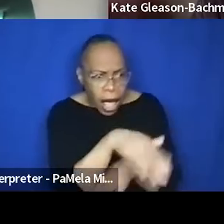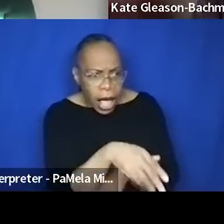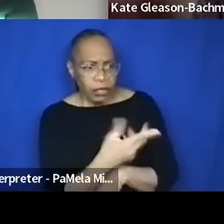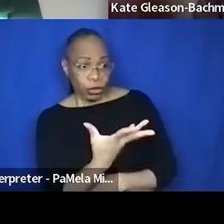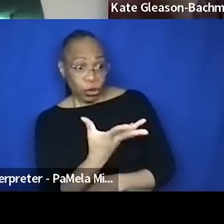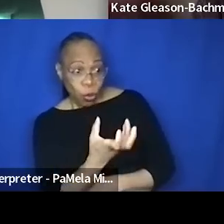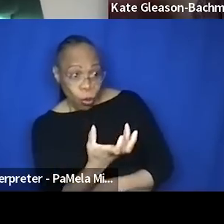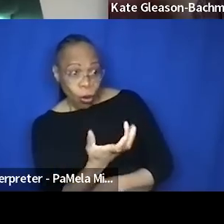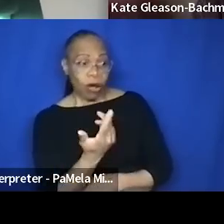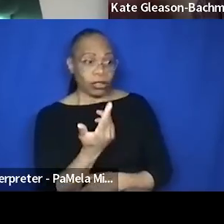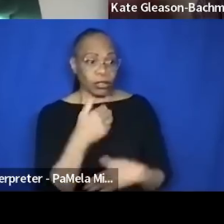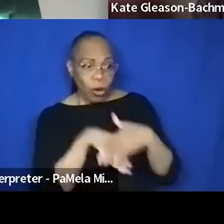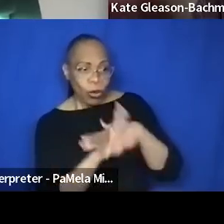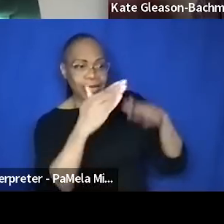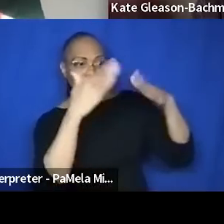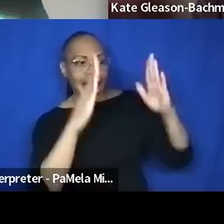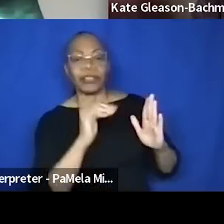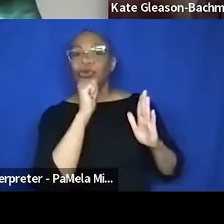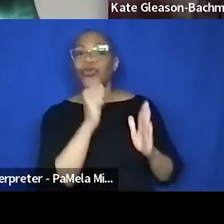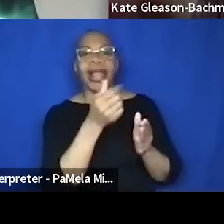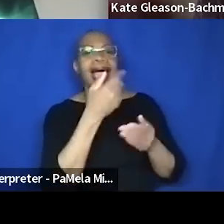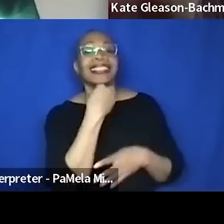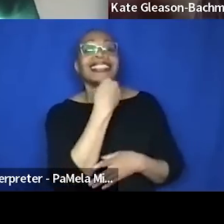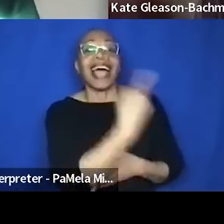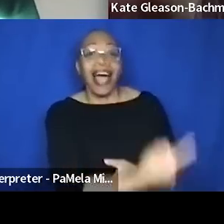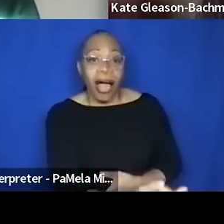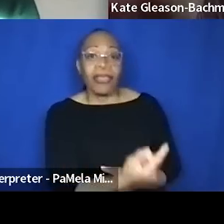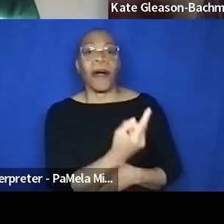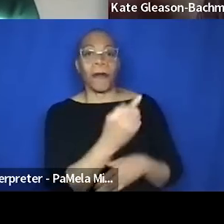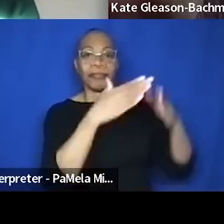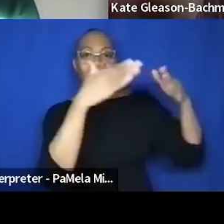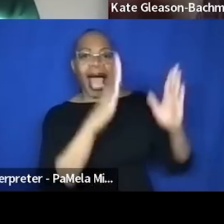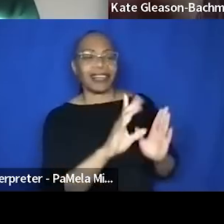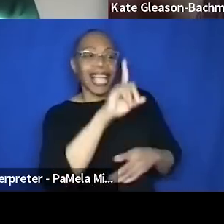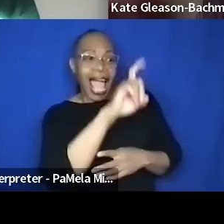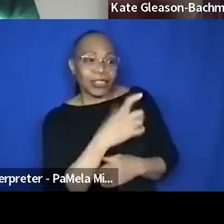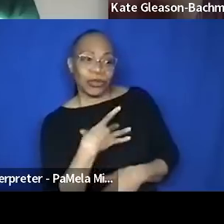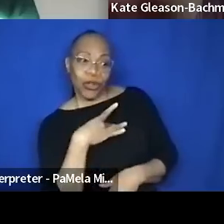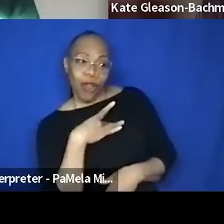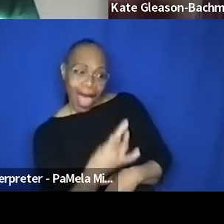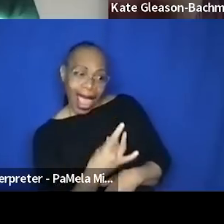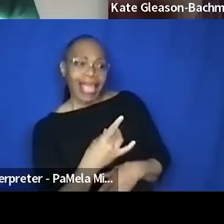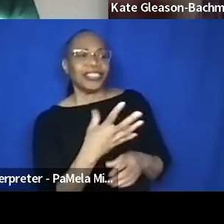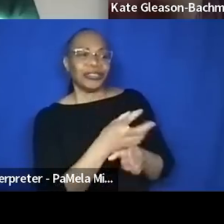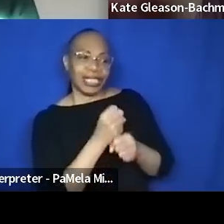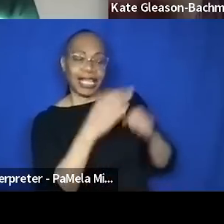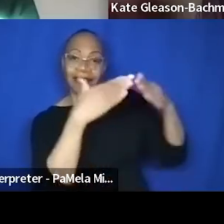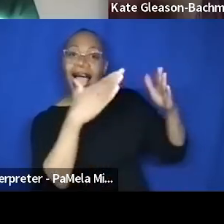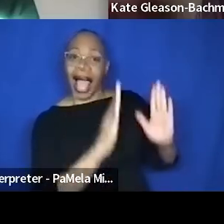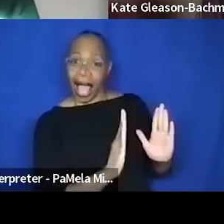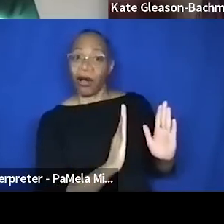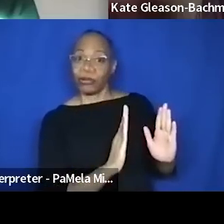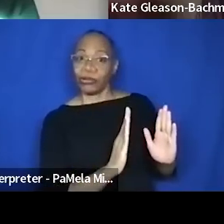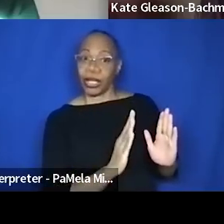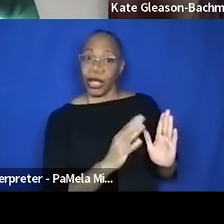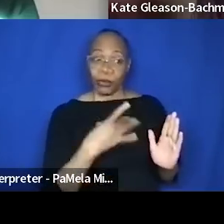them they're coming to house them. They just tell them, hey, would you like to be housed? Like, how are you feeling about getting housing? You know, would